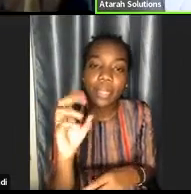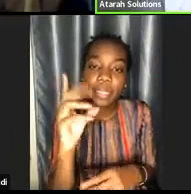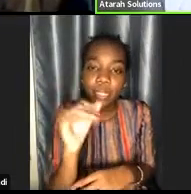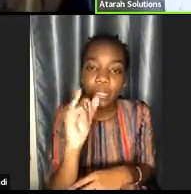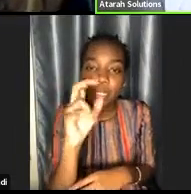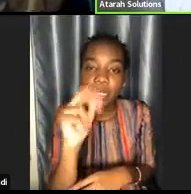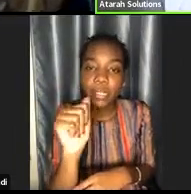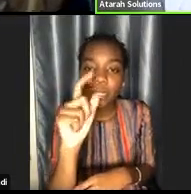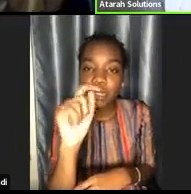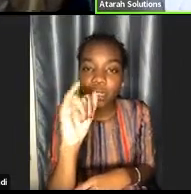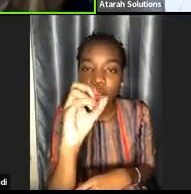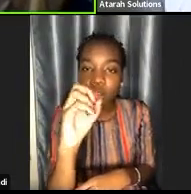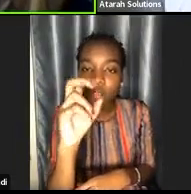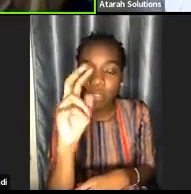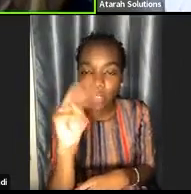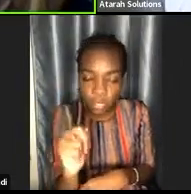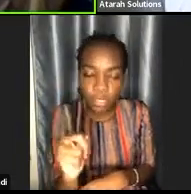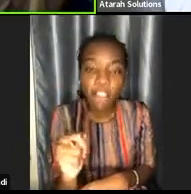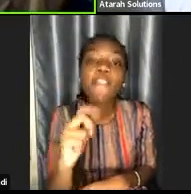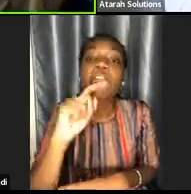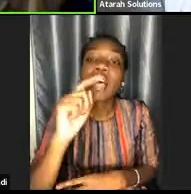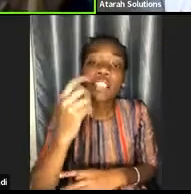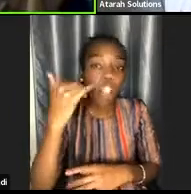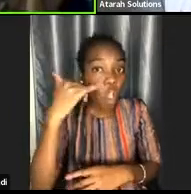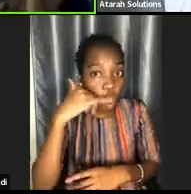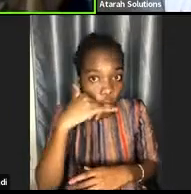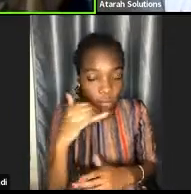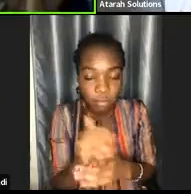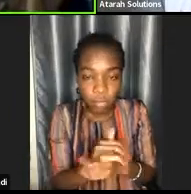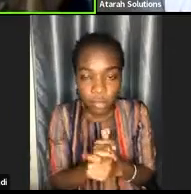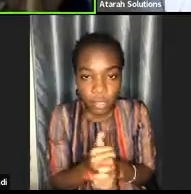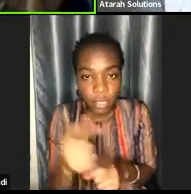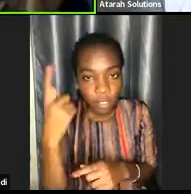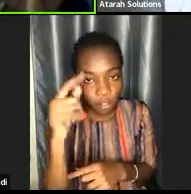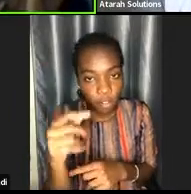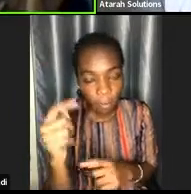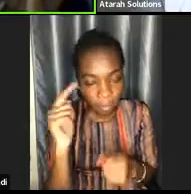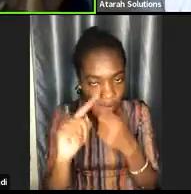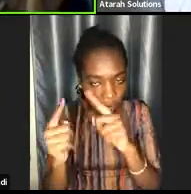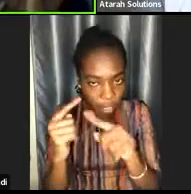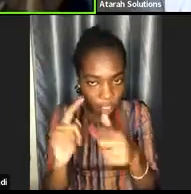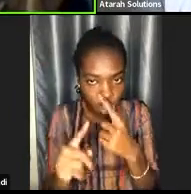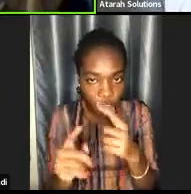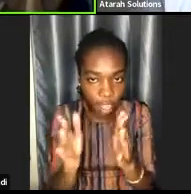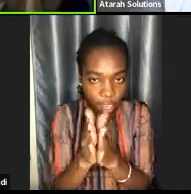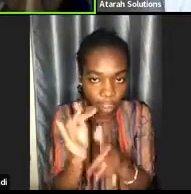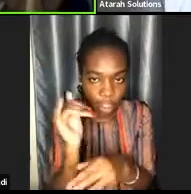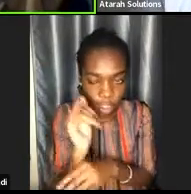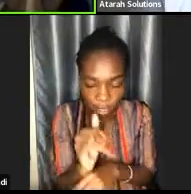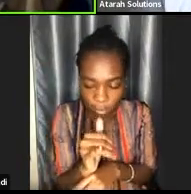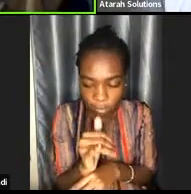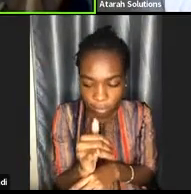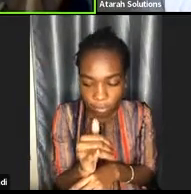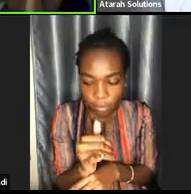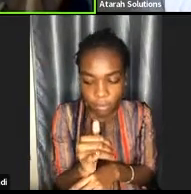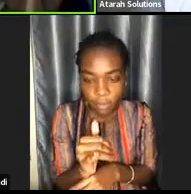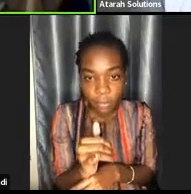Yeah, the first port of call is mediation. So we're also having a